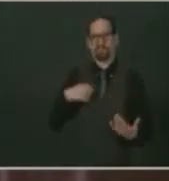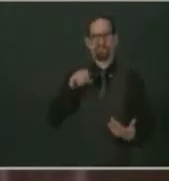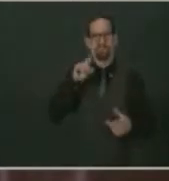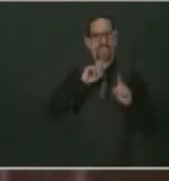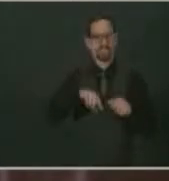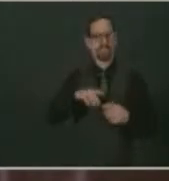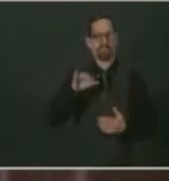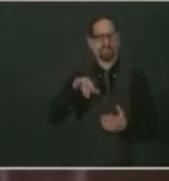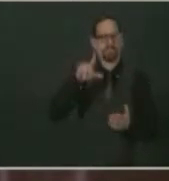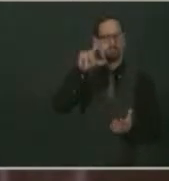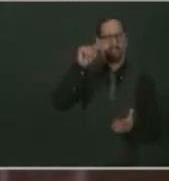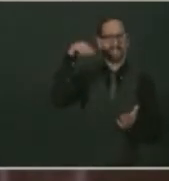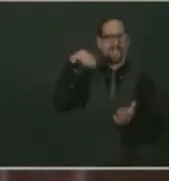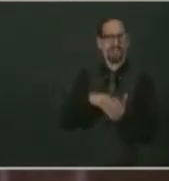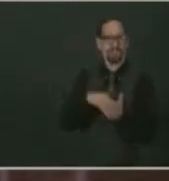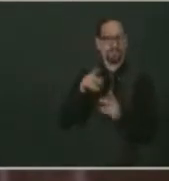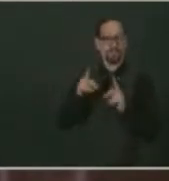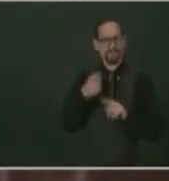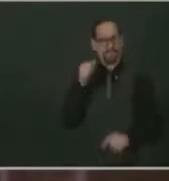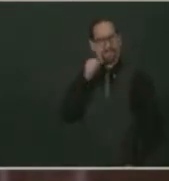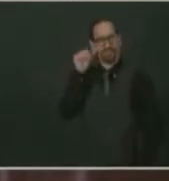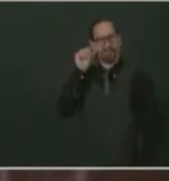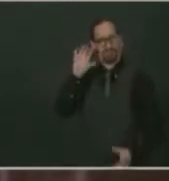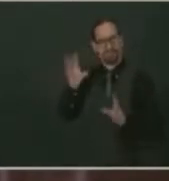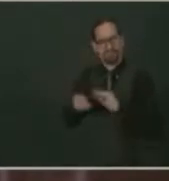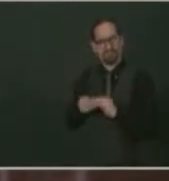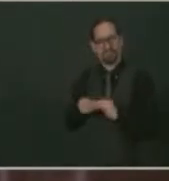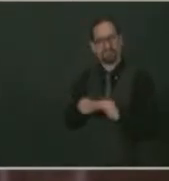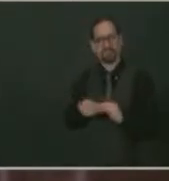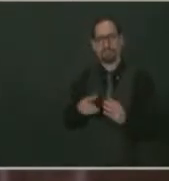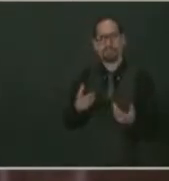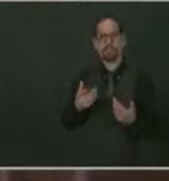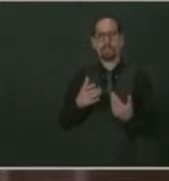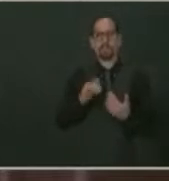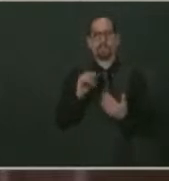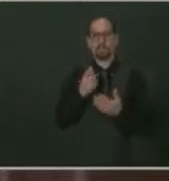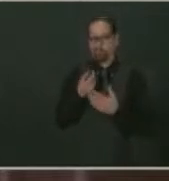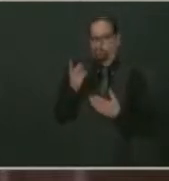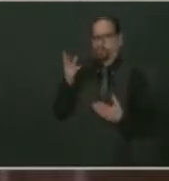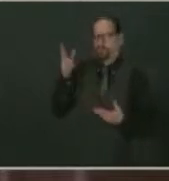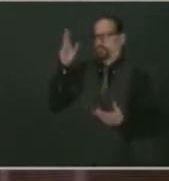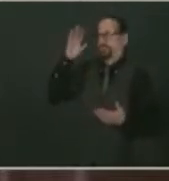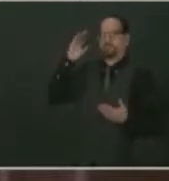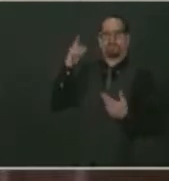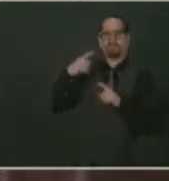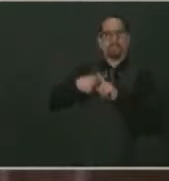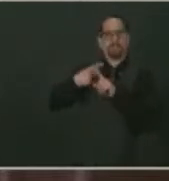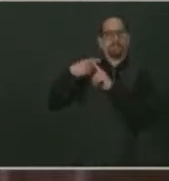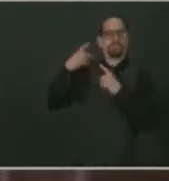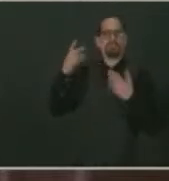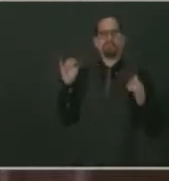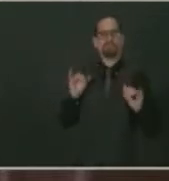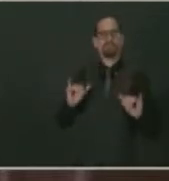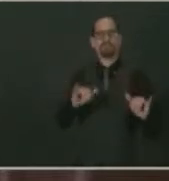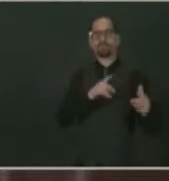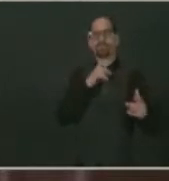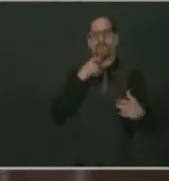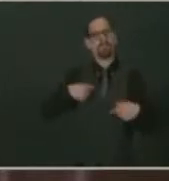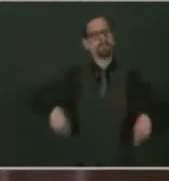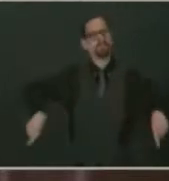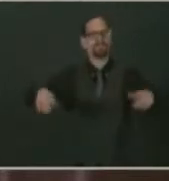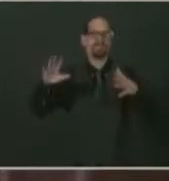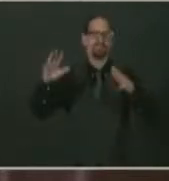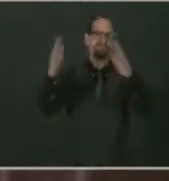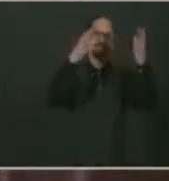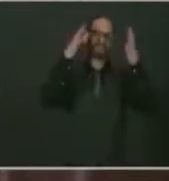is similar to tests that we were doing weeks and months ago, is a true credit to all Rhode Islanders as well as to our